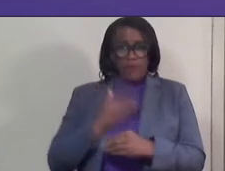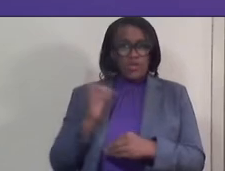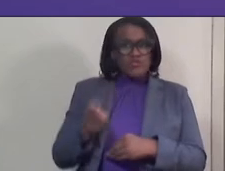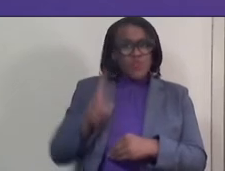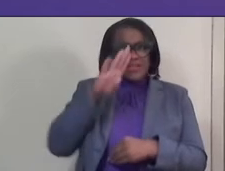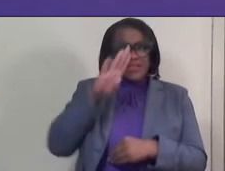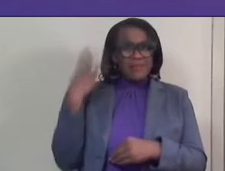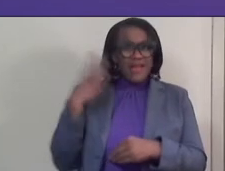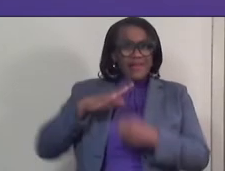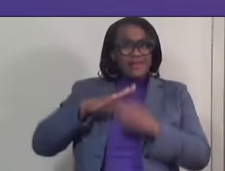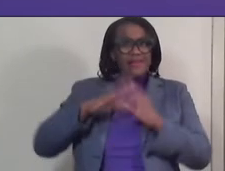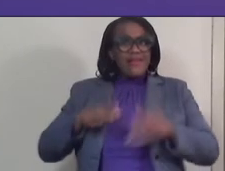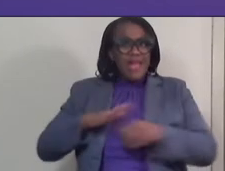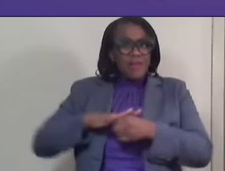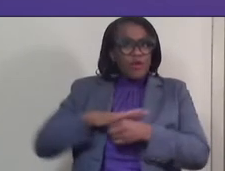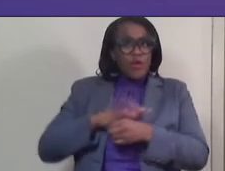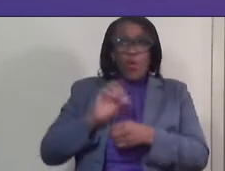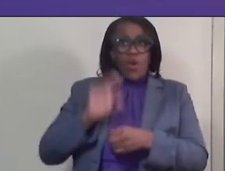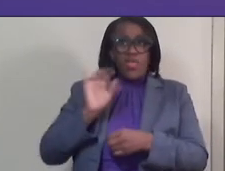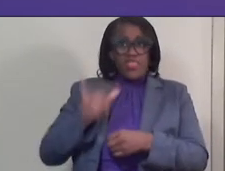ever existed.